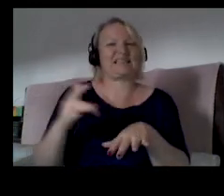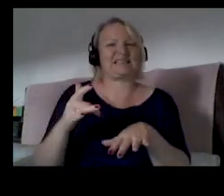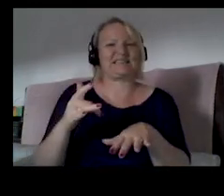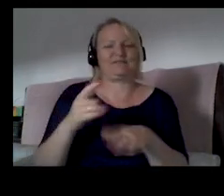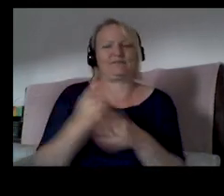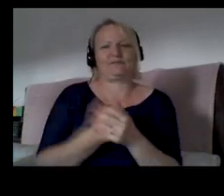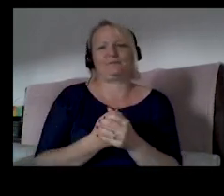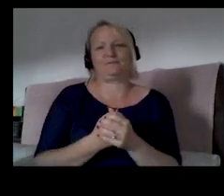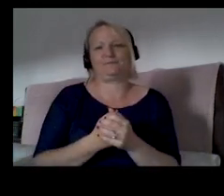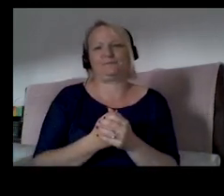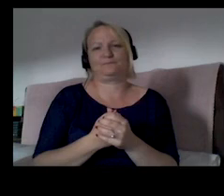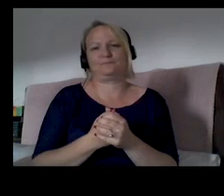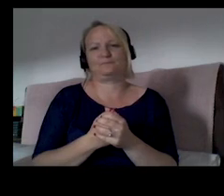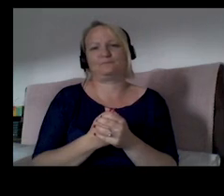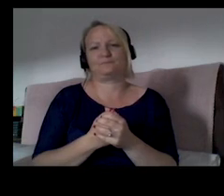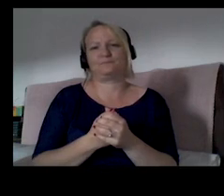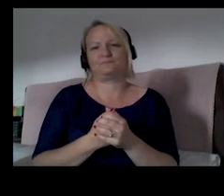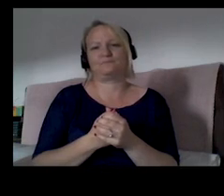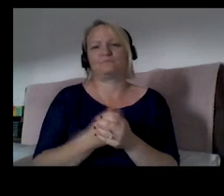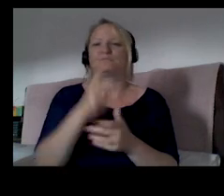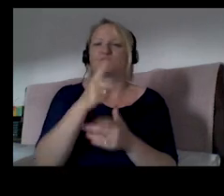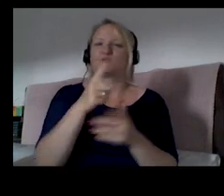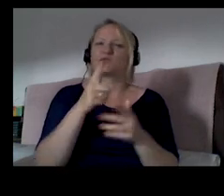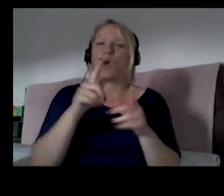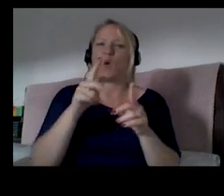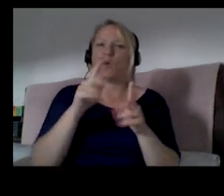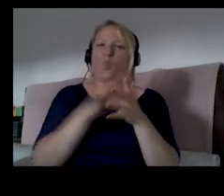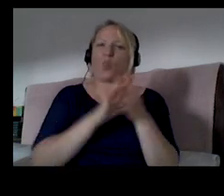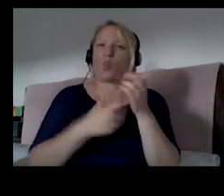where the wards fall within the order limits.